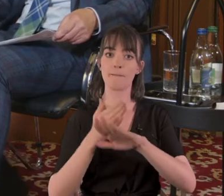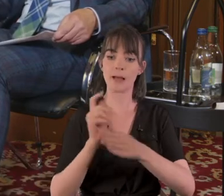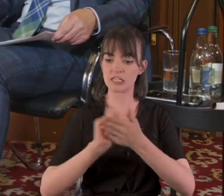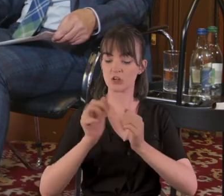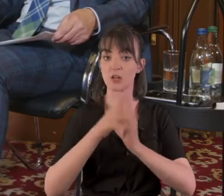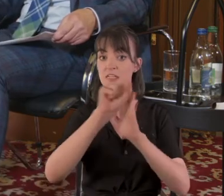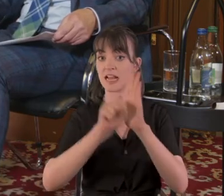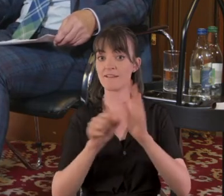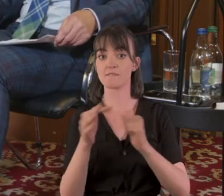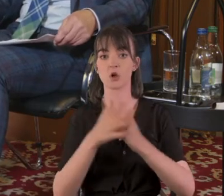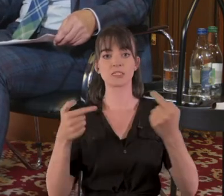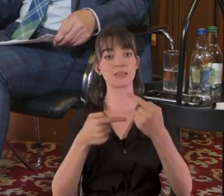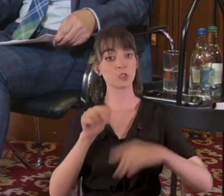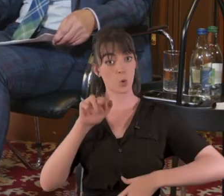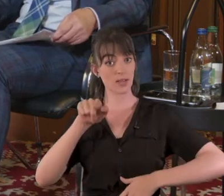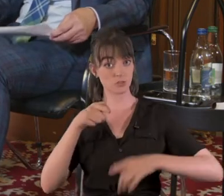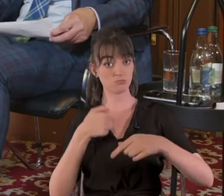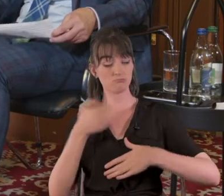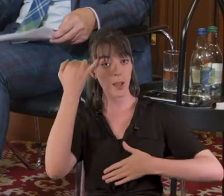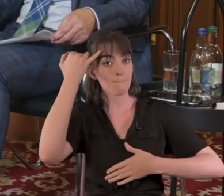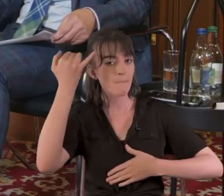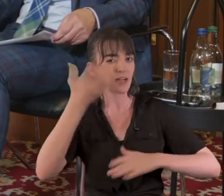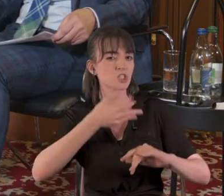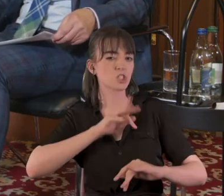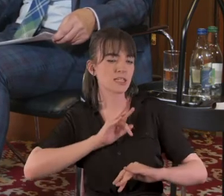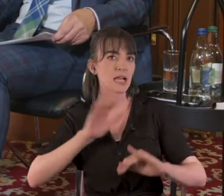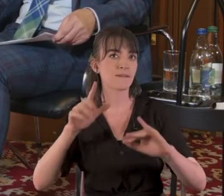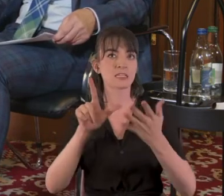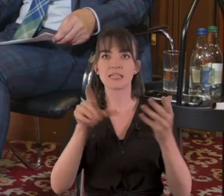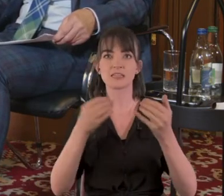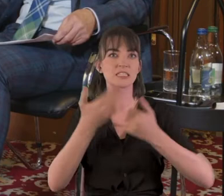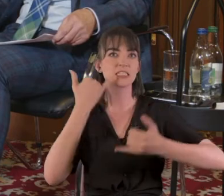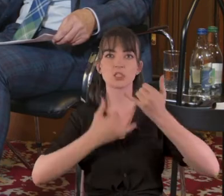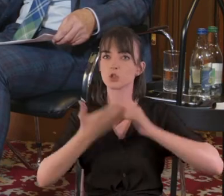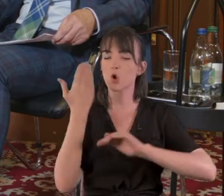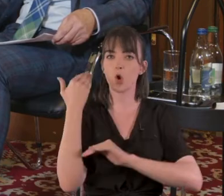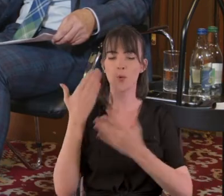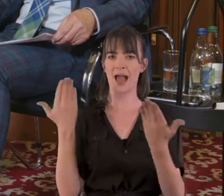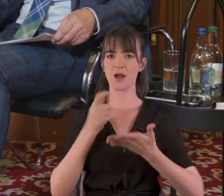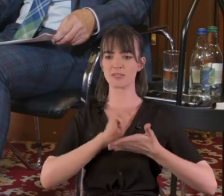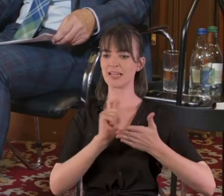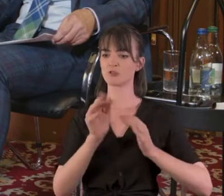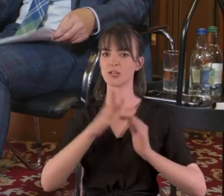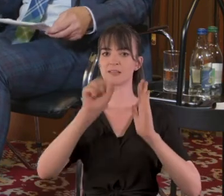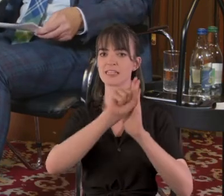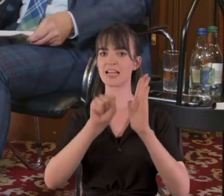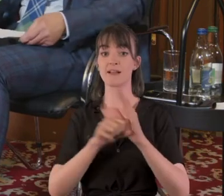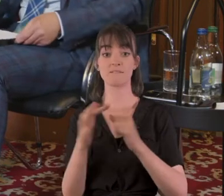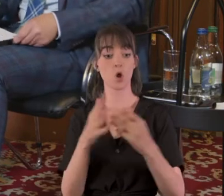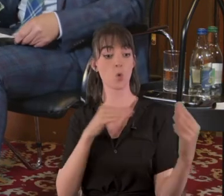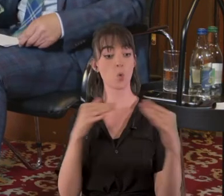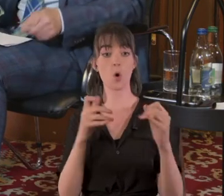a role similar to that 70 years previously, how would a Secretary of State for War or